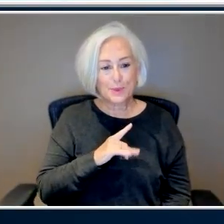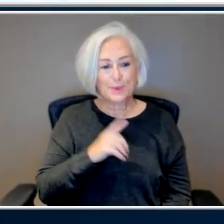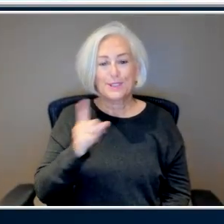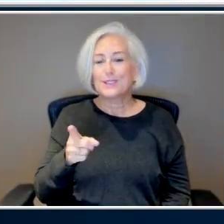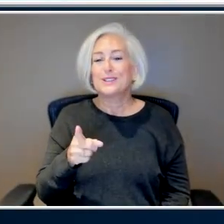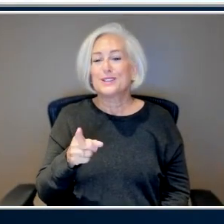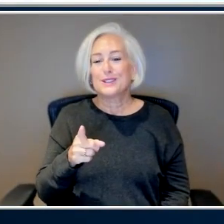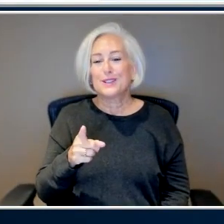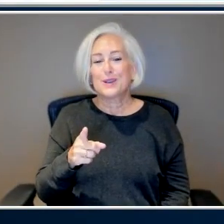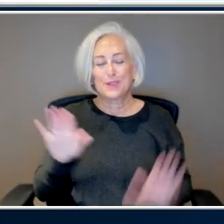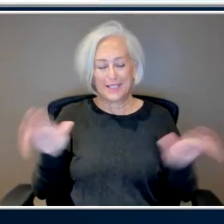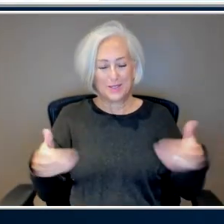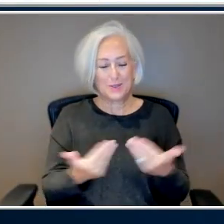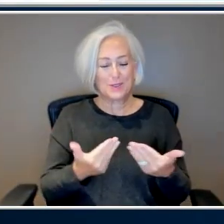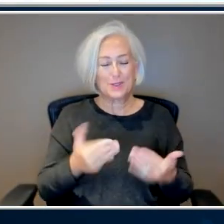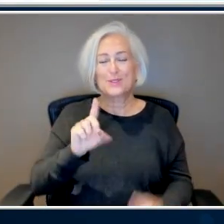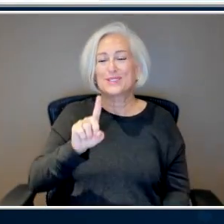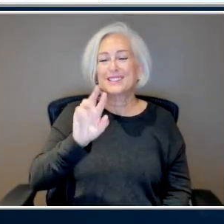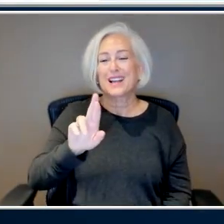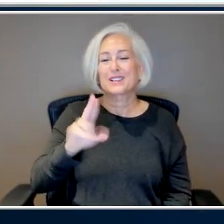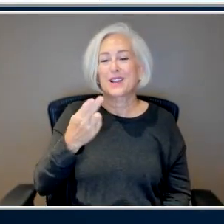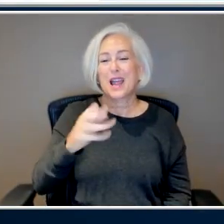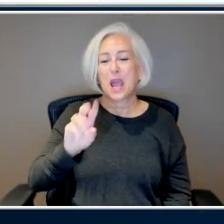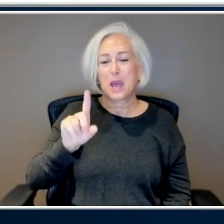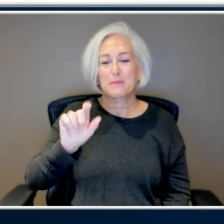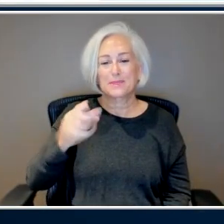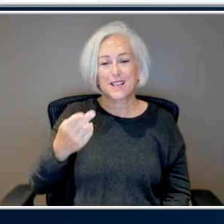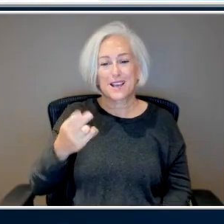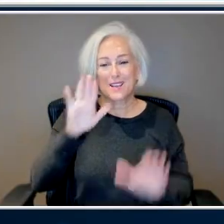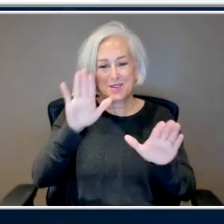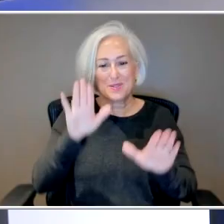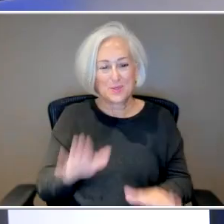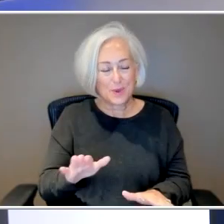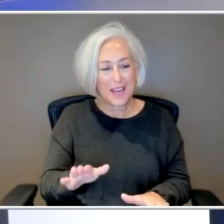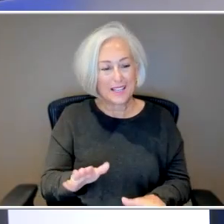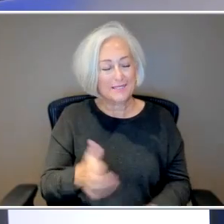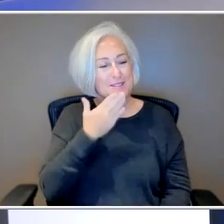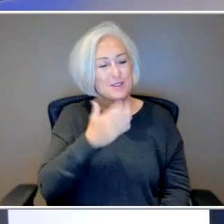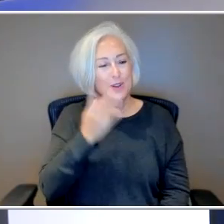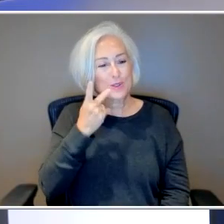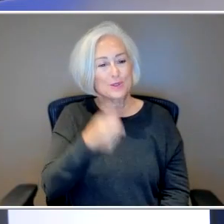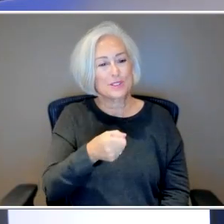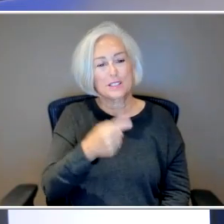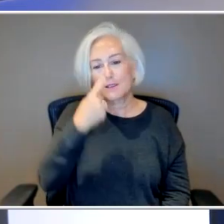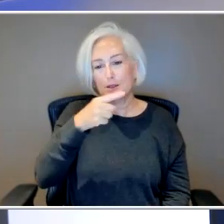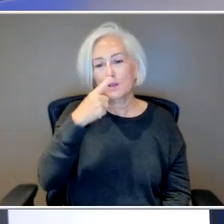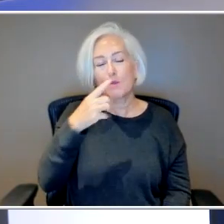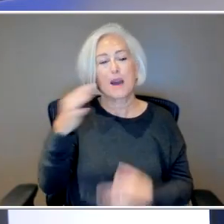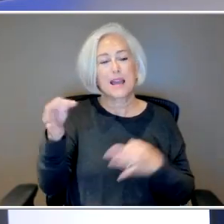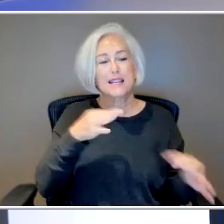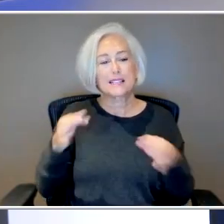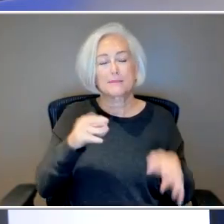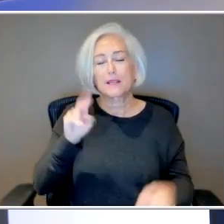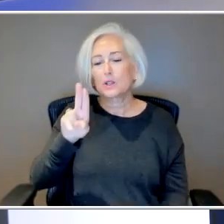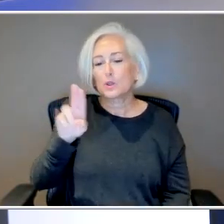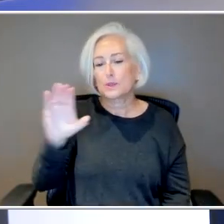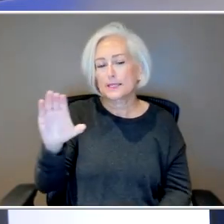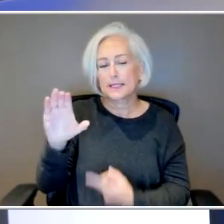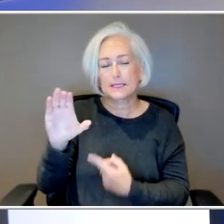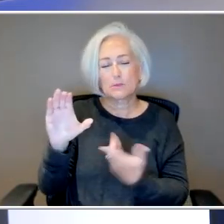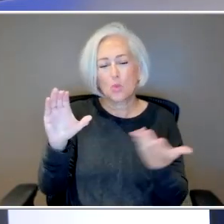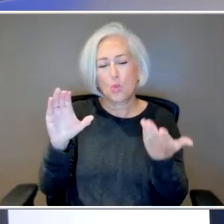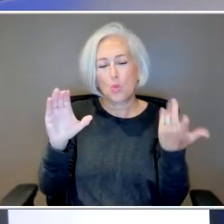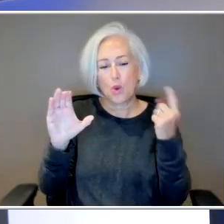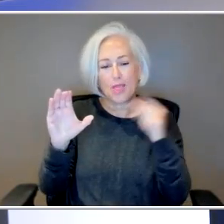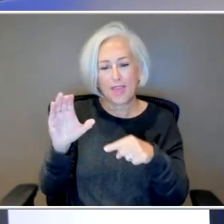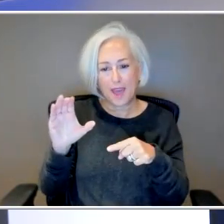let's bring him in. Good to see you. Good to see you as well. So let's just back up and explain what ulcerative colitis is. We know that we've heard of ulcers,